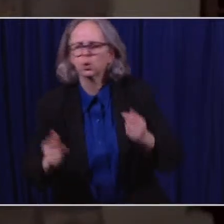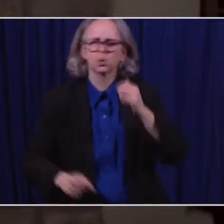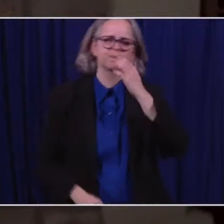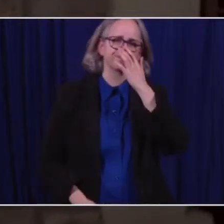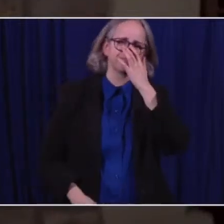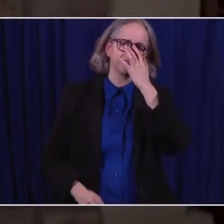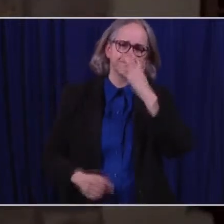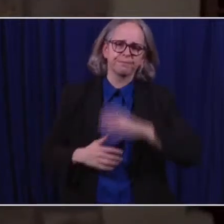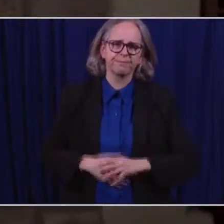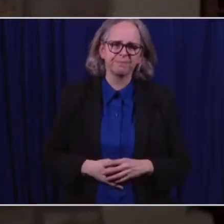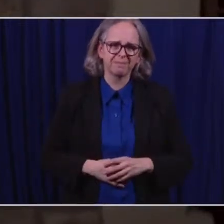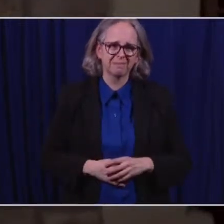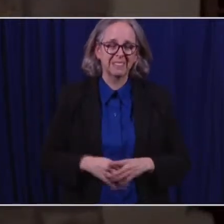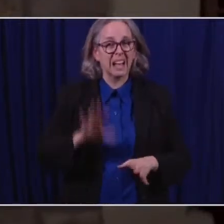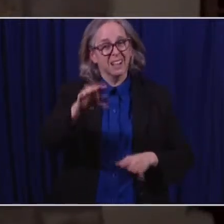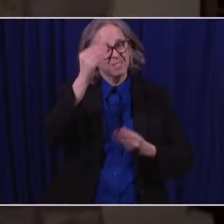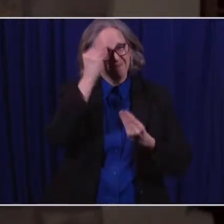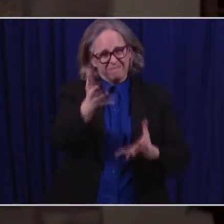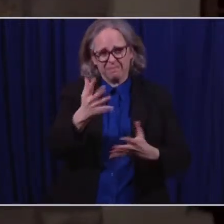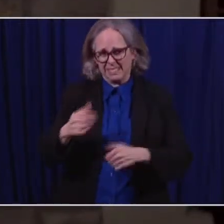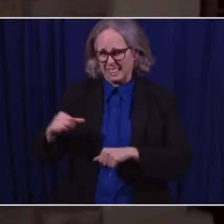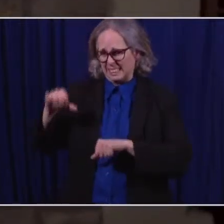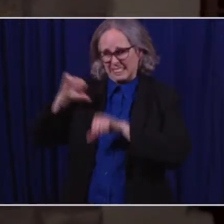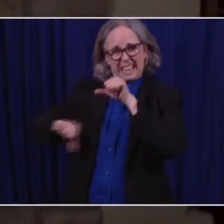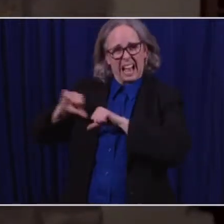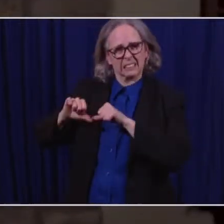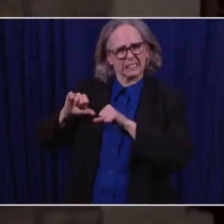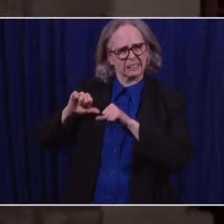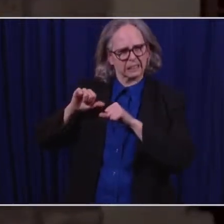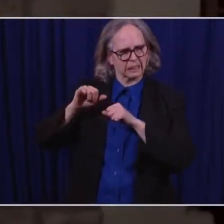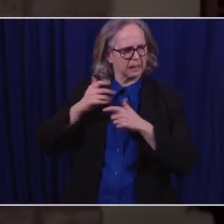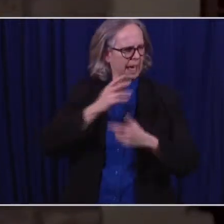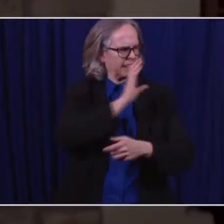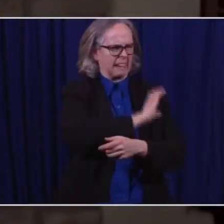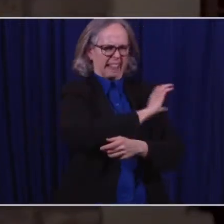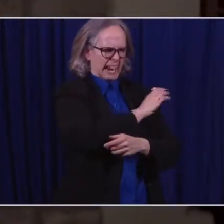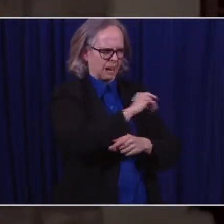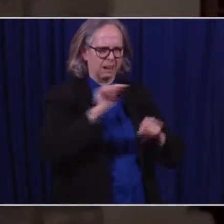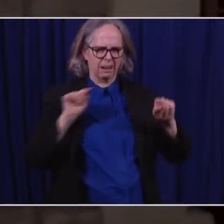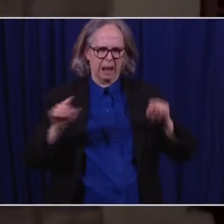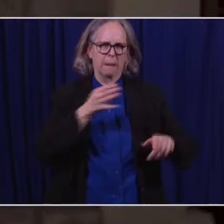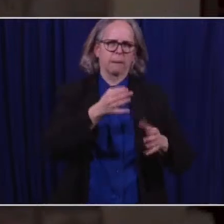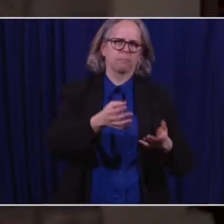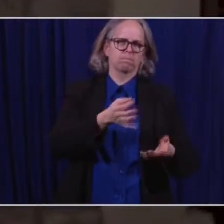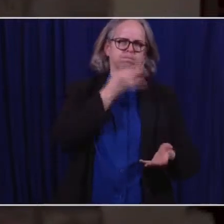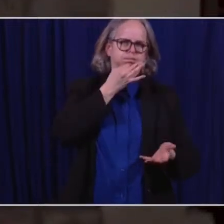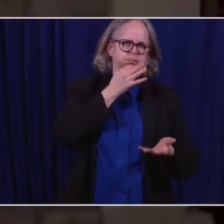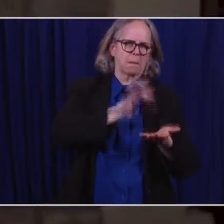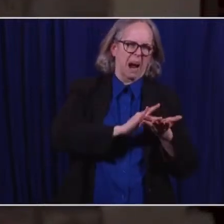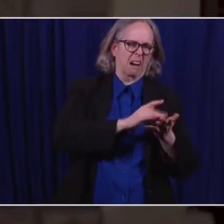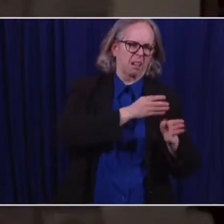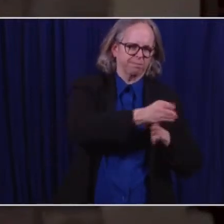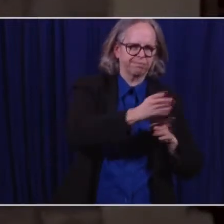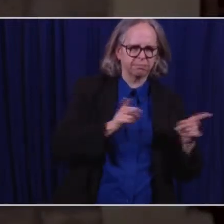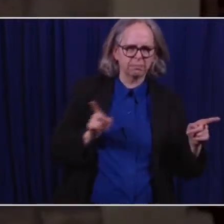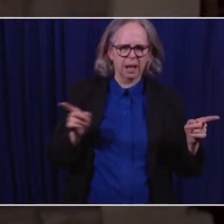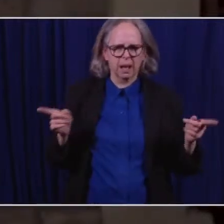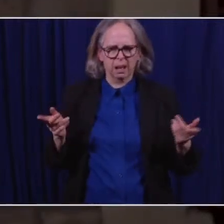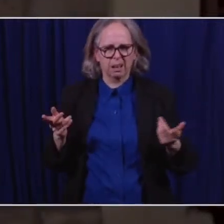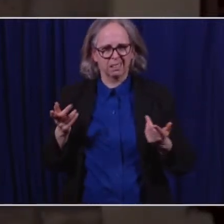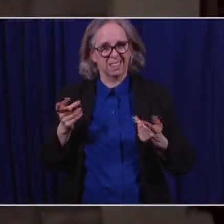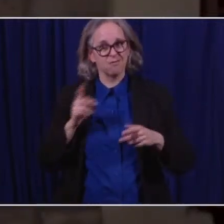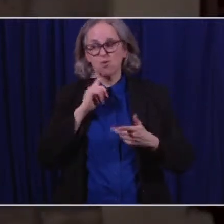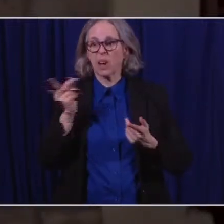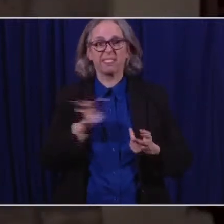scientific decision and the clinical medical decision was made based on the criteria that I just outlined,